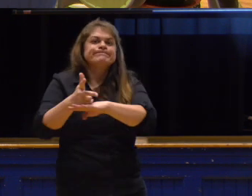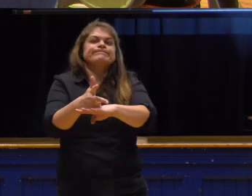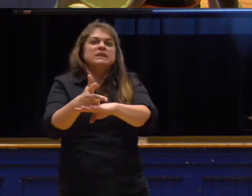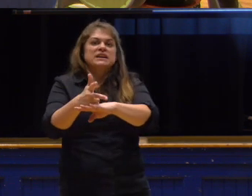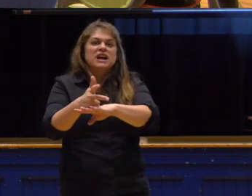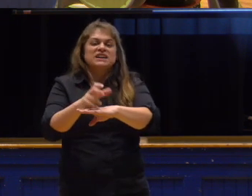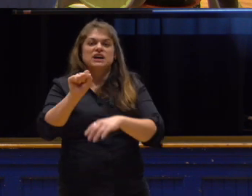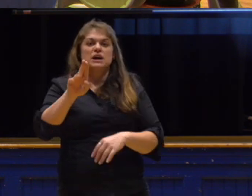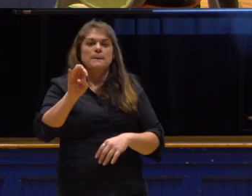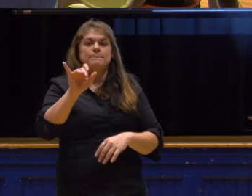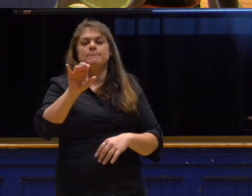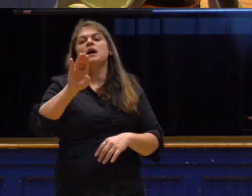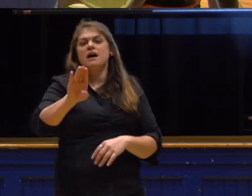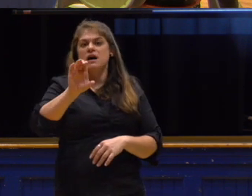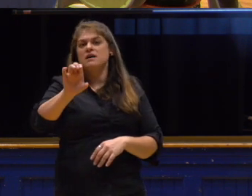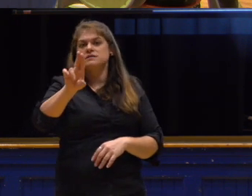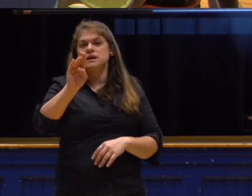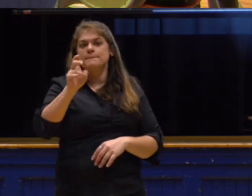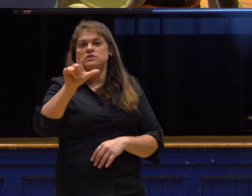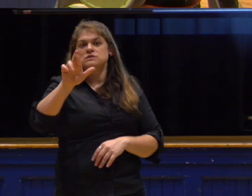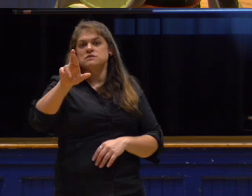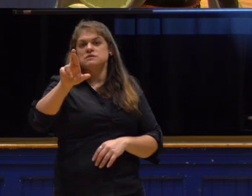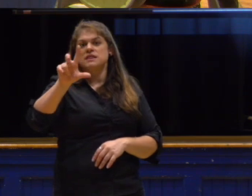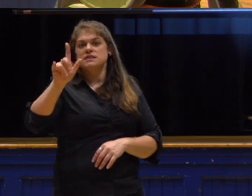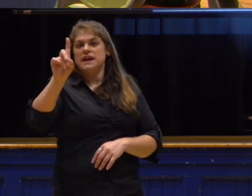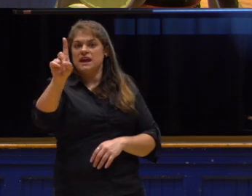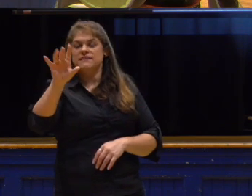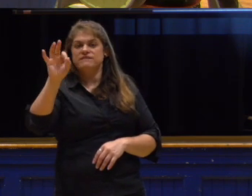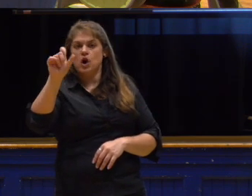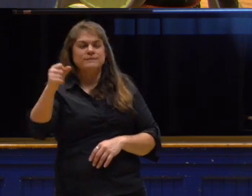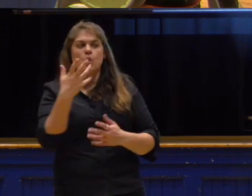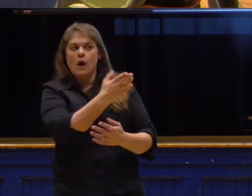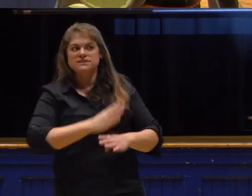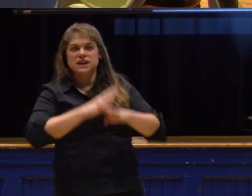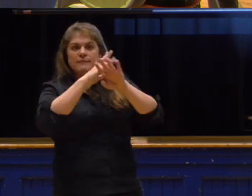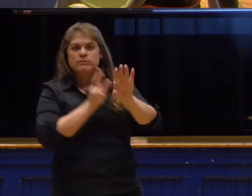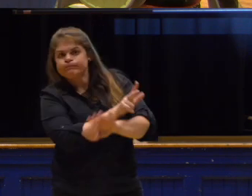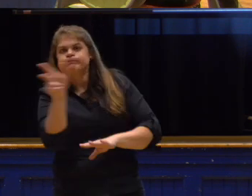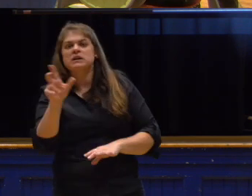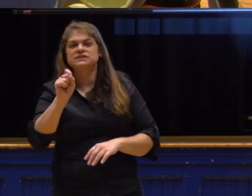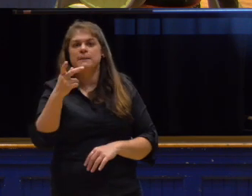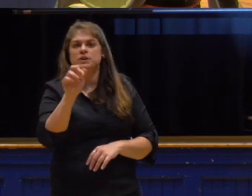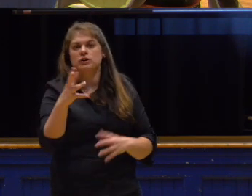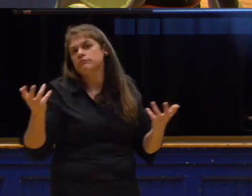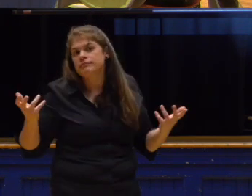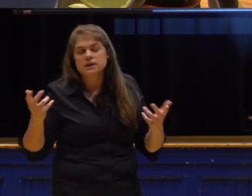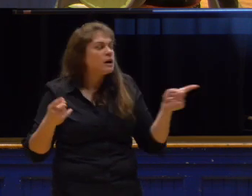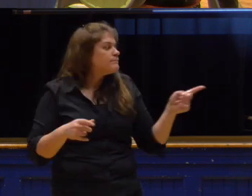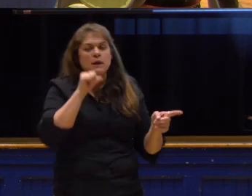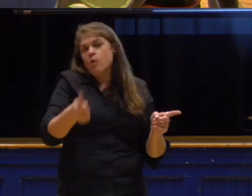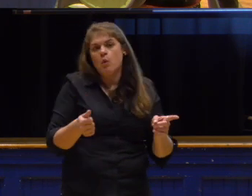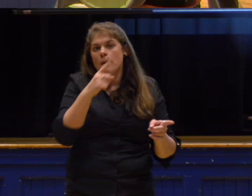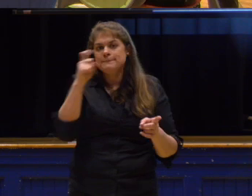Citgo station, or to the Cumberland Farms rather, and to the businesses on the left side, what prevents them from going out onto Sumner Avenue? They